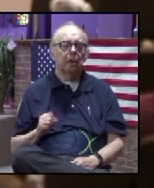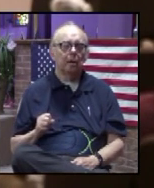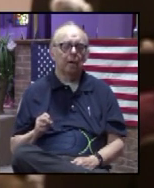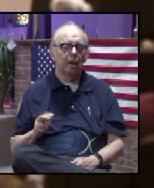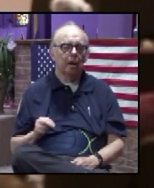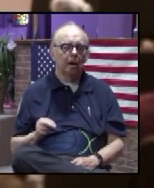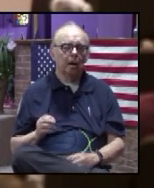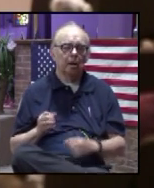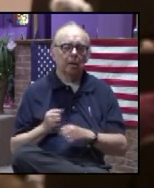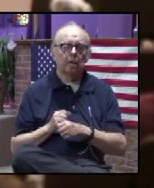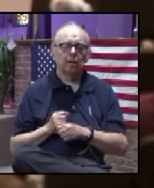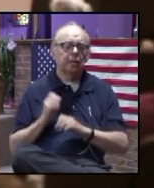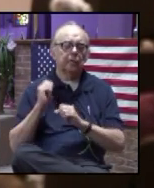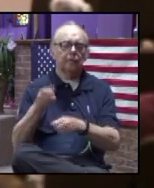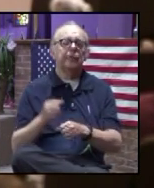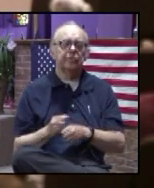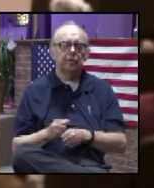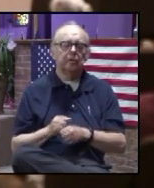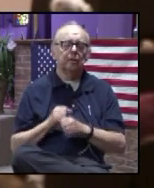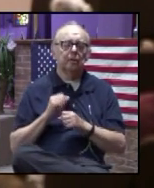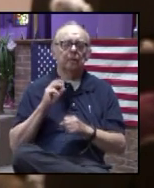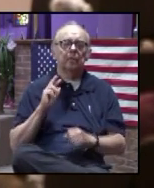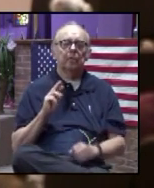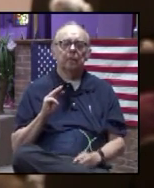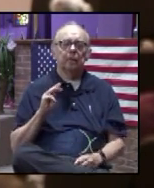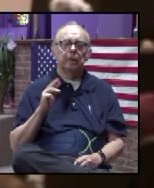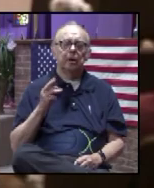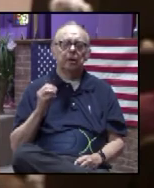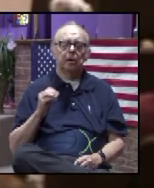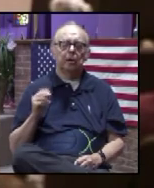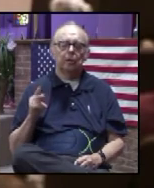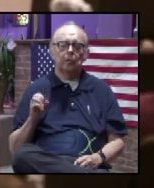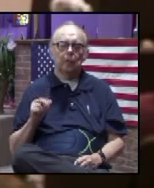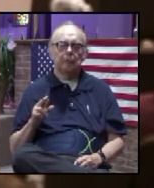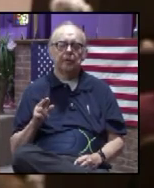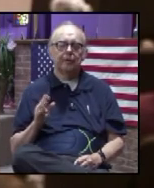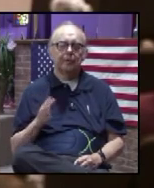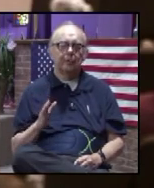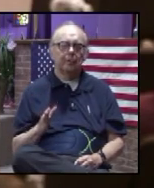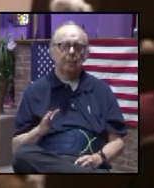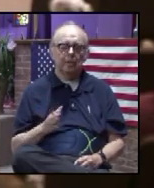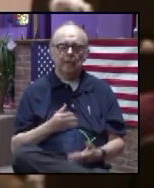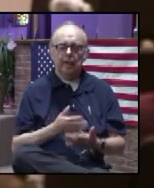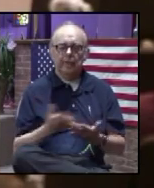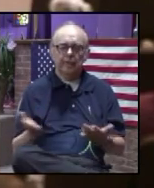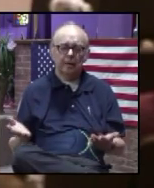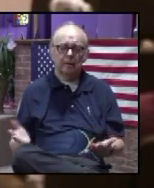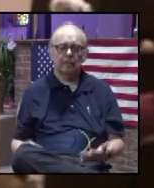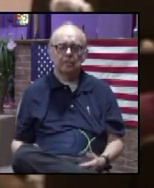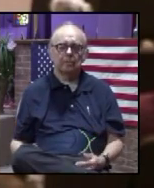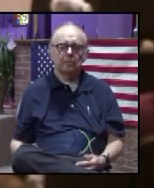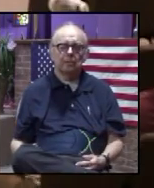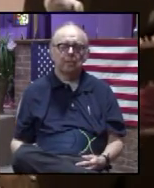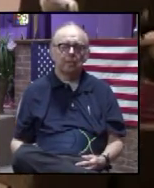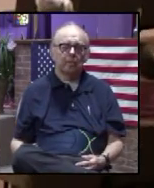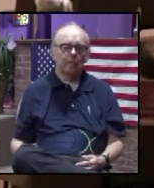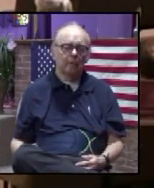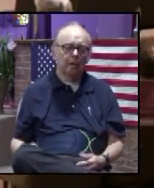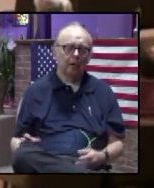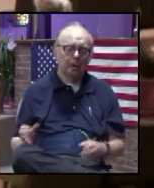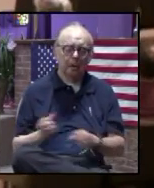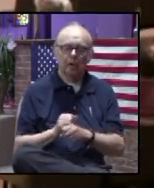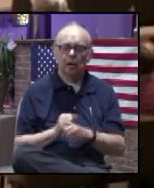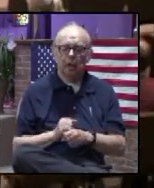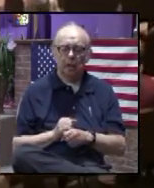You ever catch a whopper? Not told about a whopper, but catch a whopper. But that thing just grabs